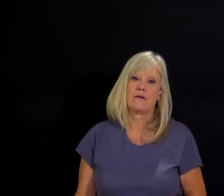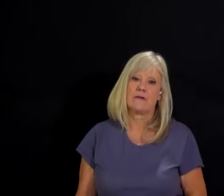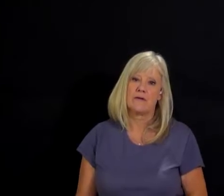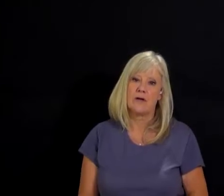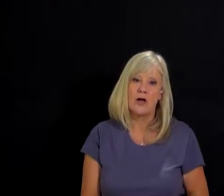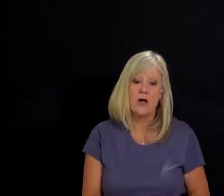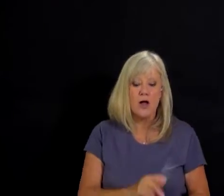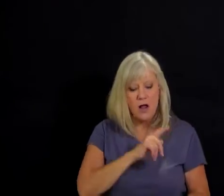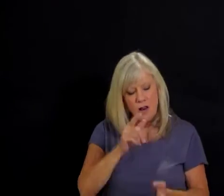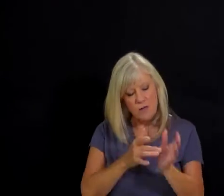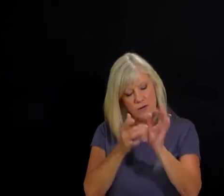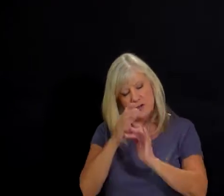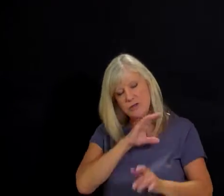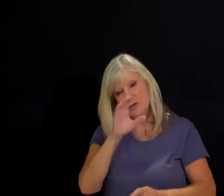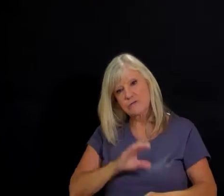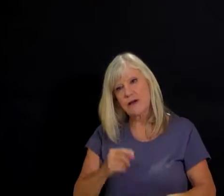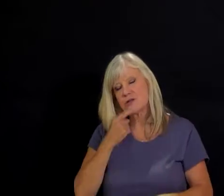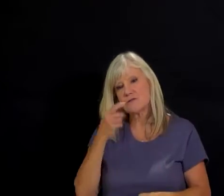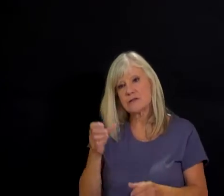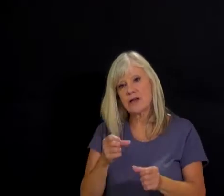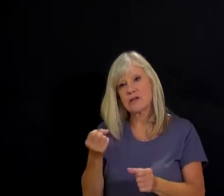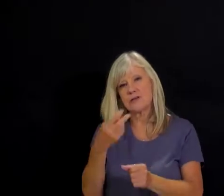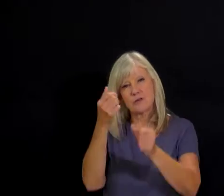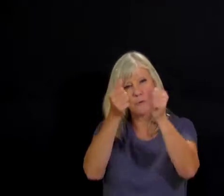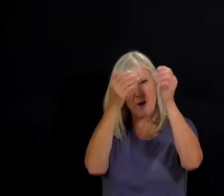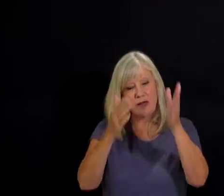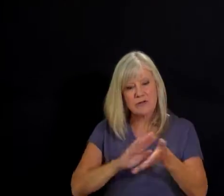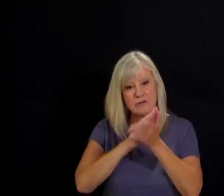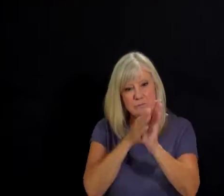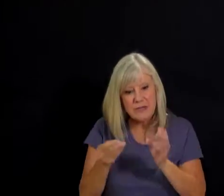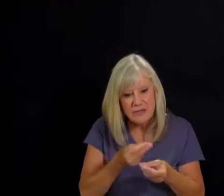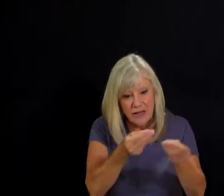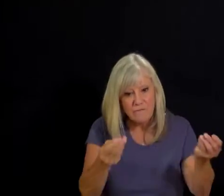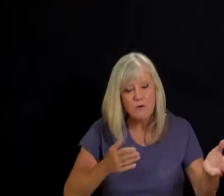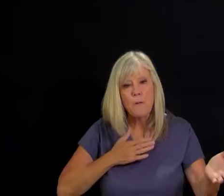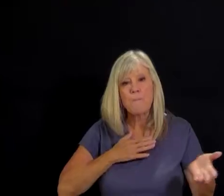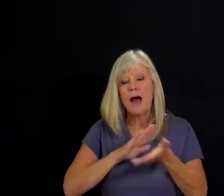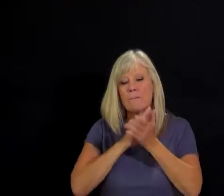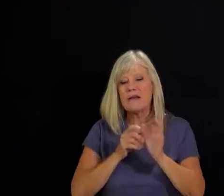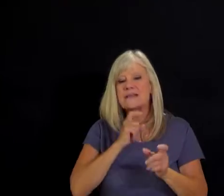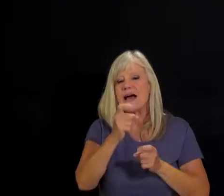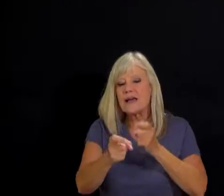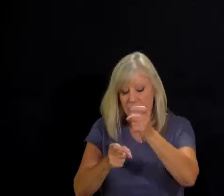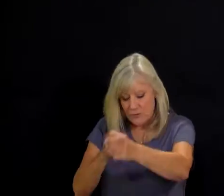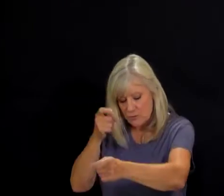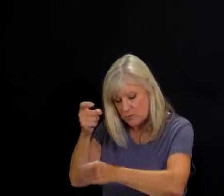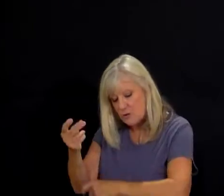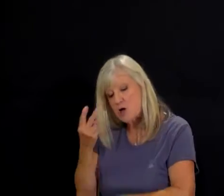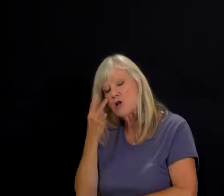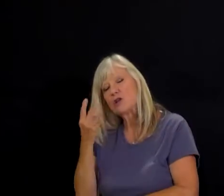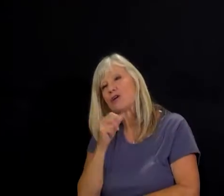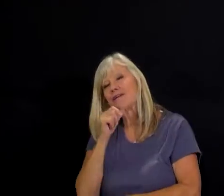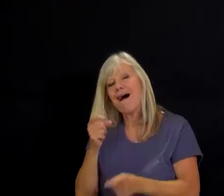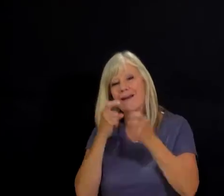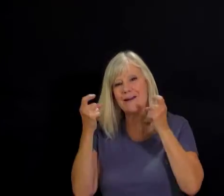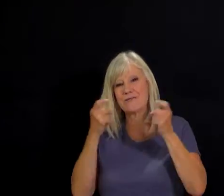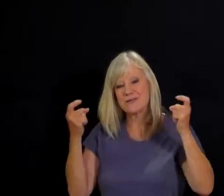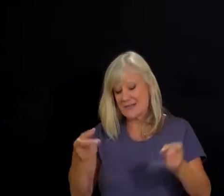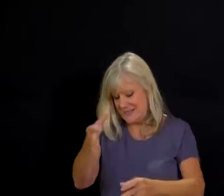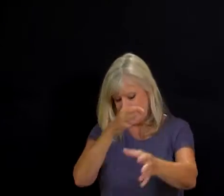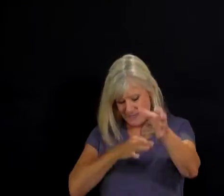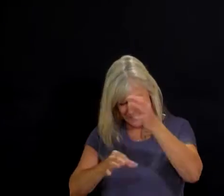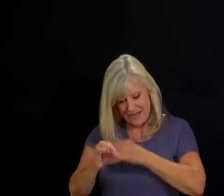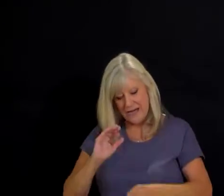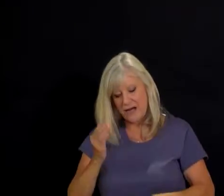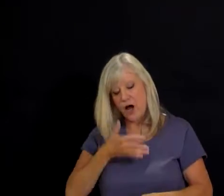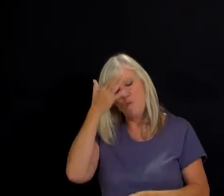Lord Jesus Christ, who said to your apostles, Peace I leave you, my peace I give you, look not on our sins, but on the faith of